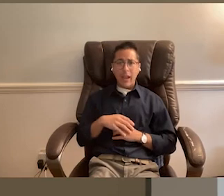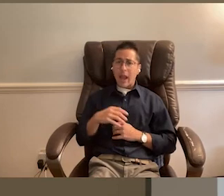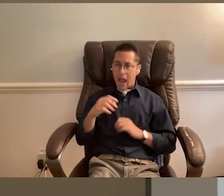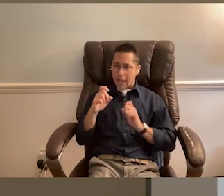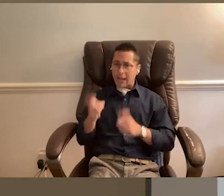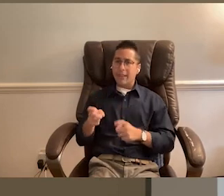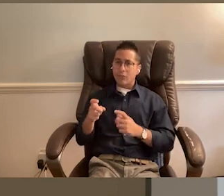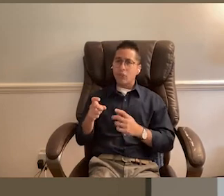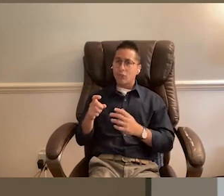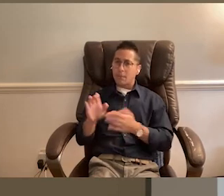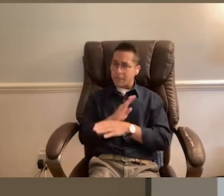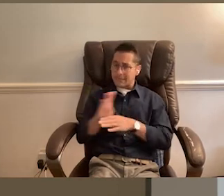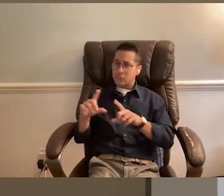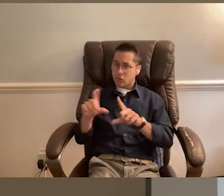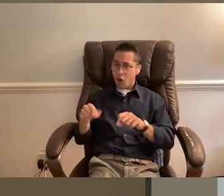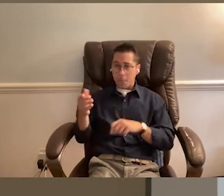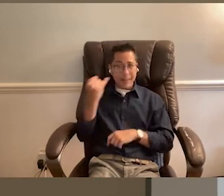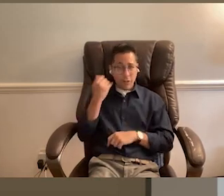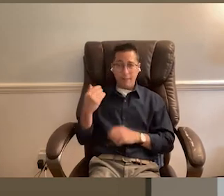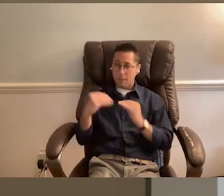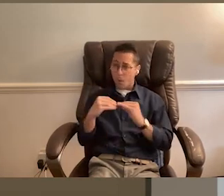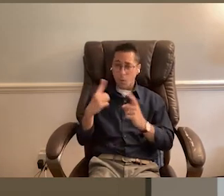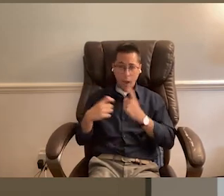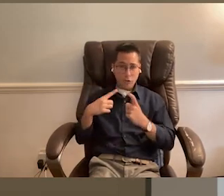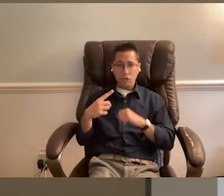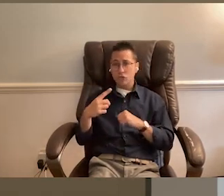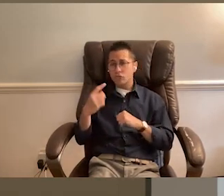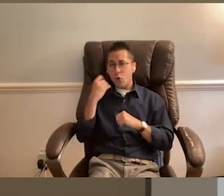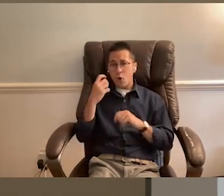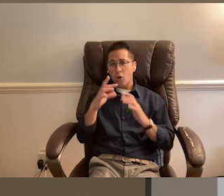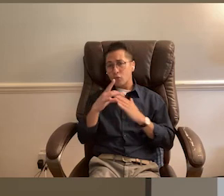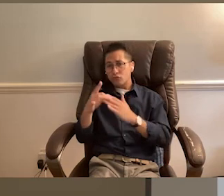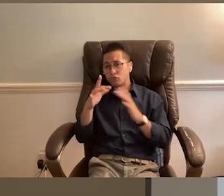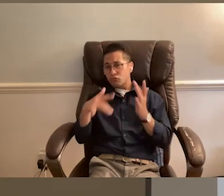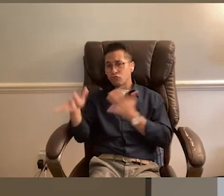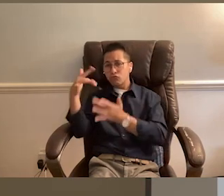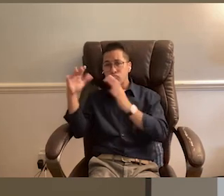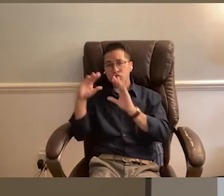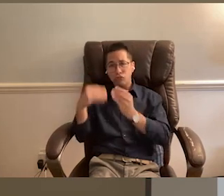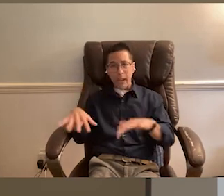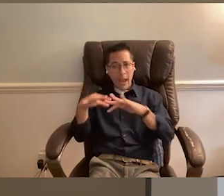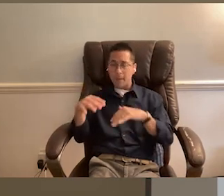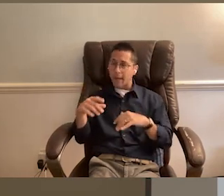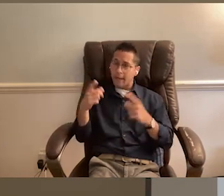that offer different like certificates or trade school certifications type thing, which is not something we do, but it's something that we're trying to get